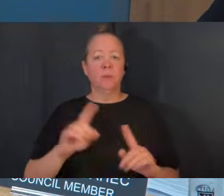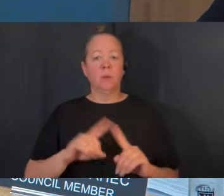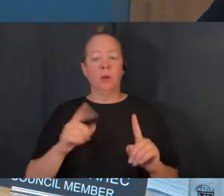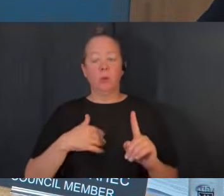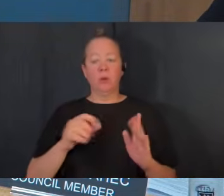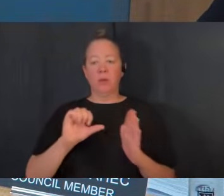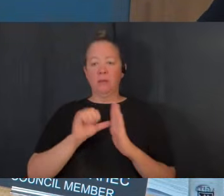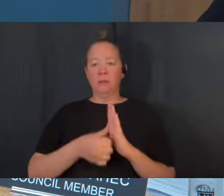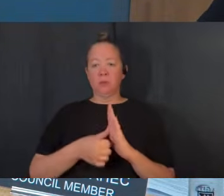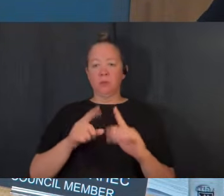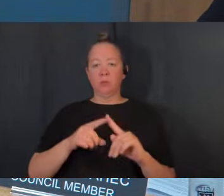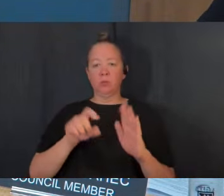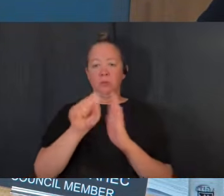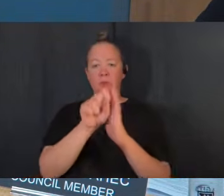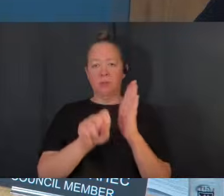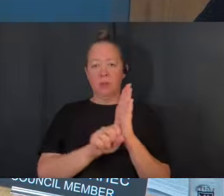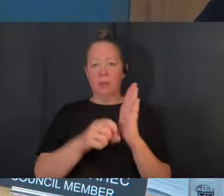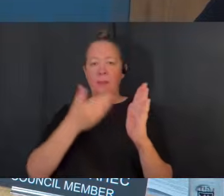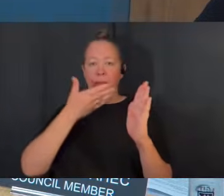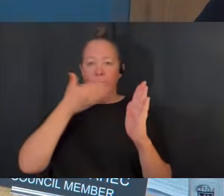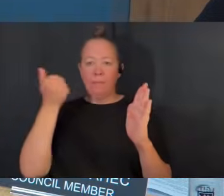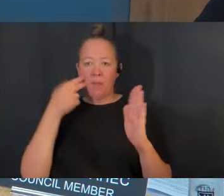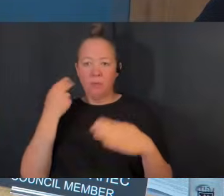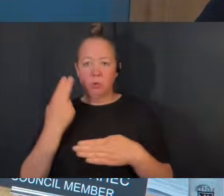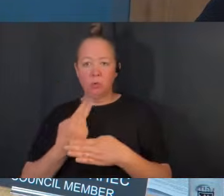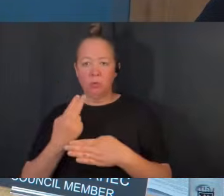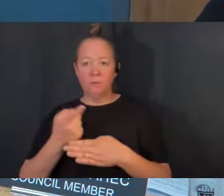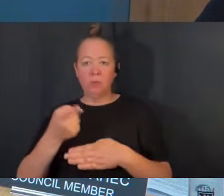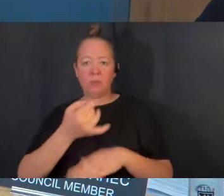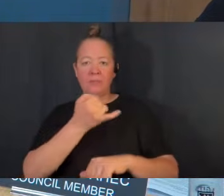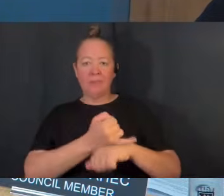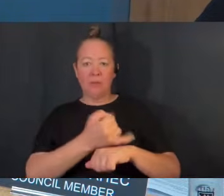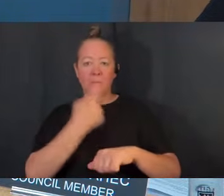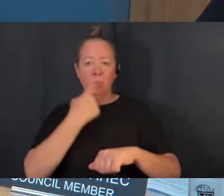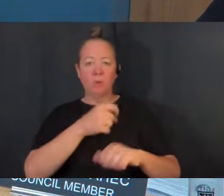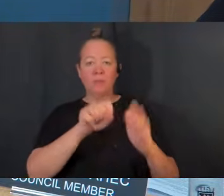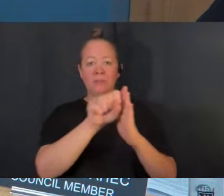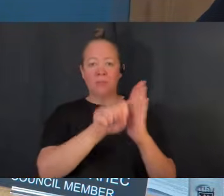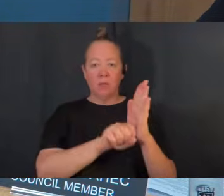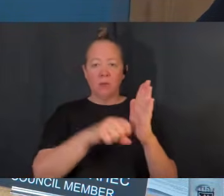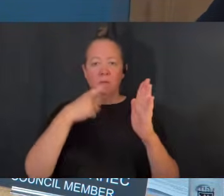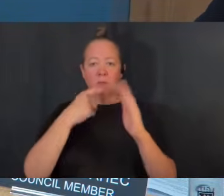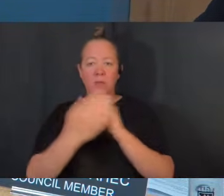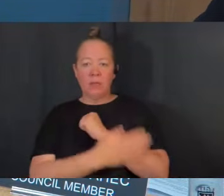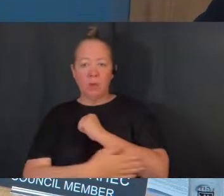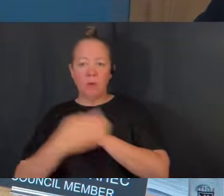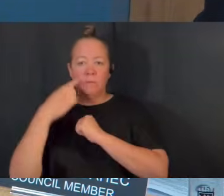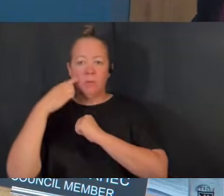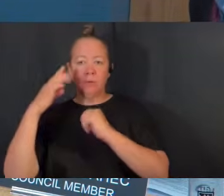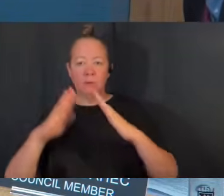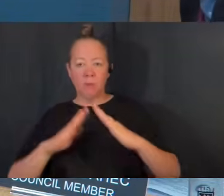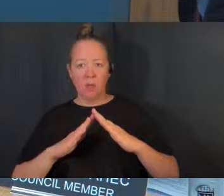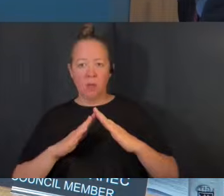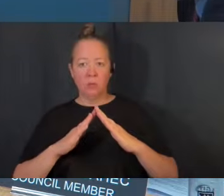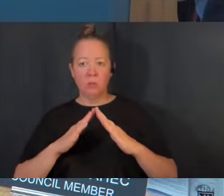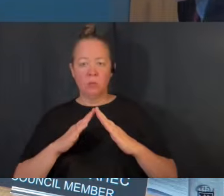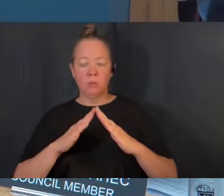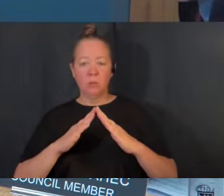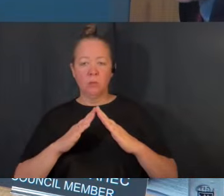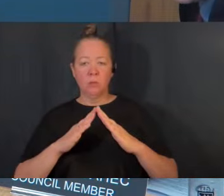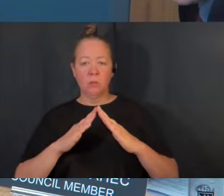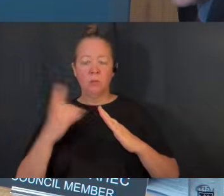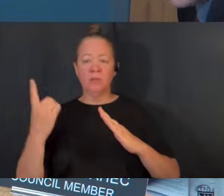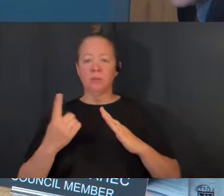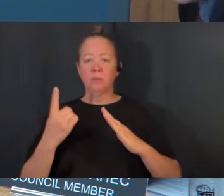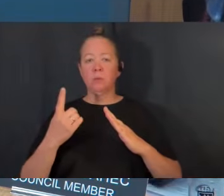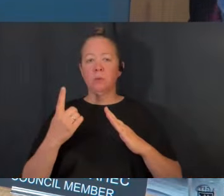the best use of the site for the state, for the county, and for the town is as something, a